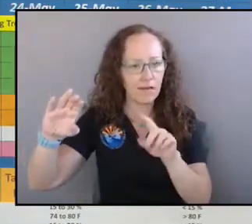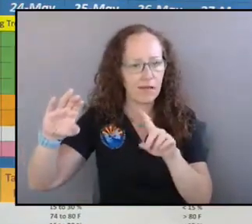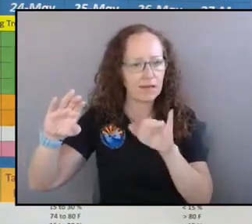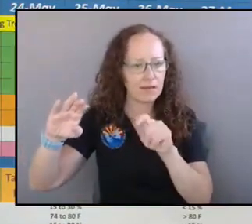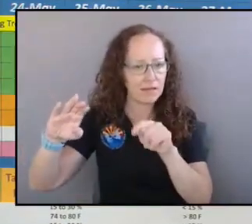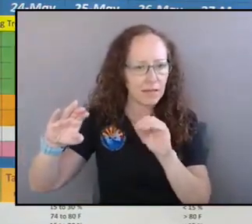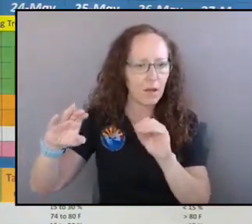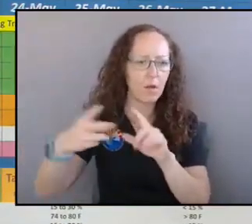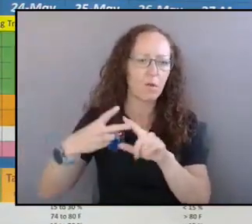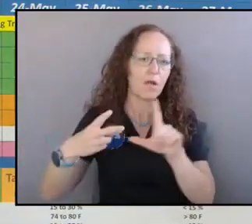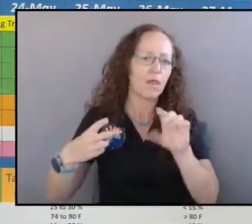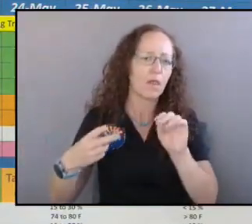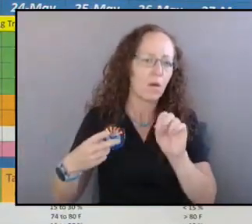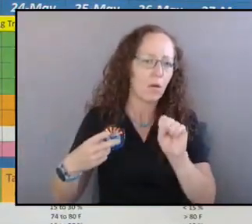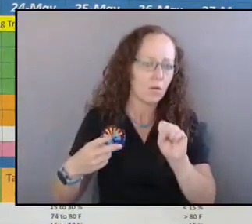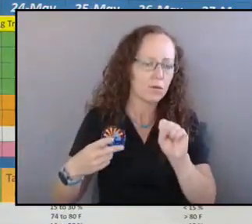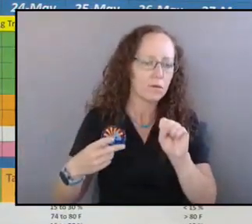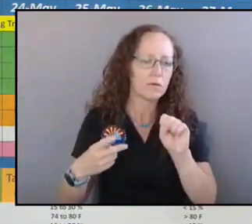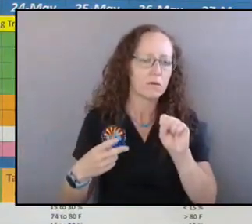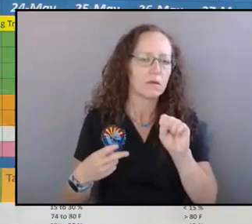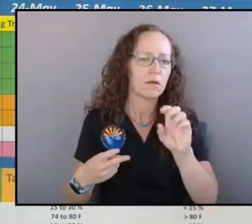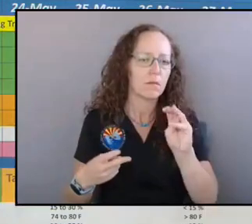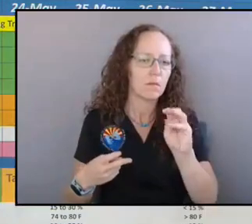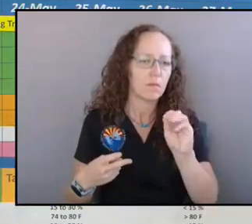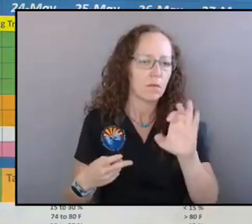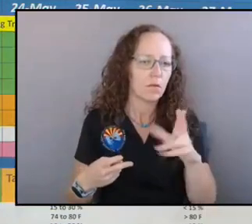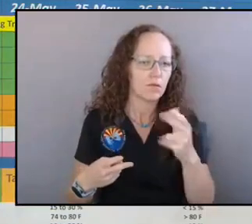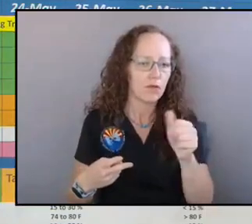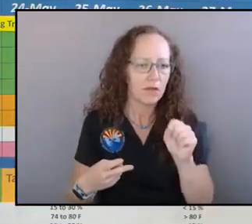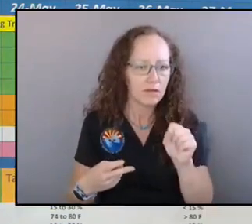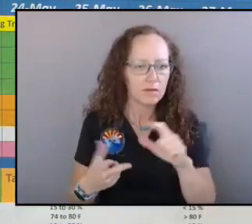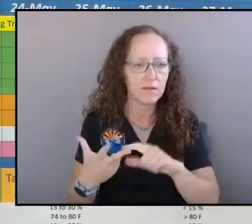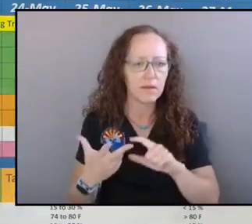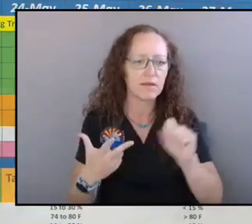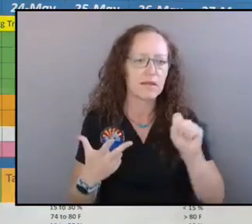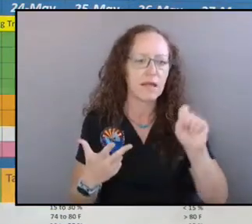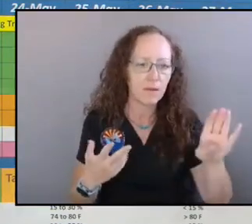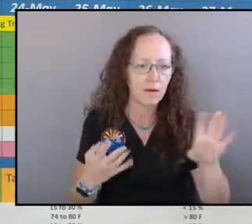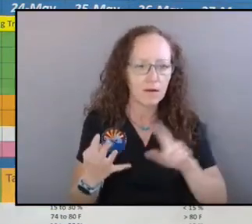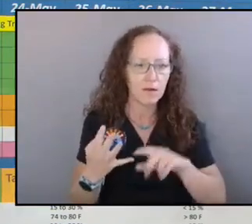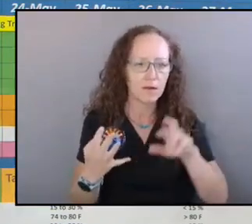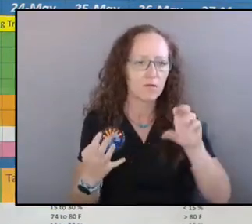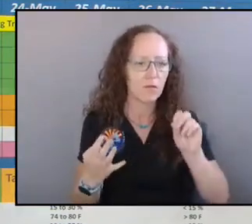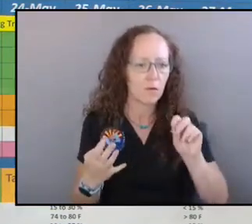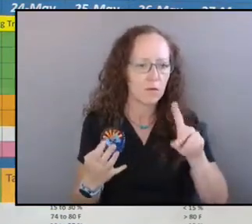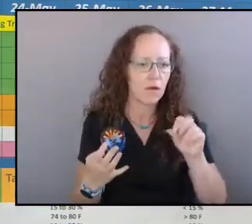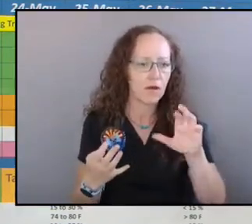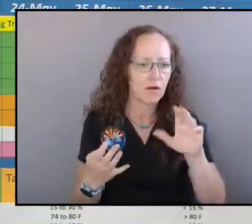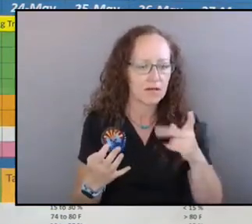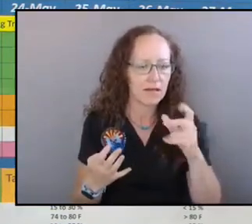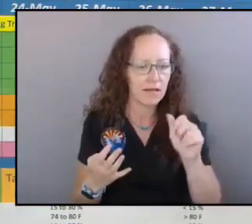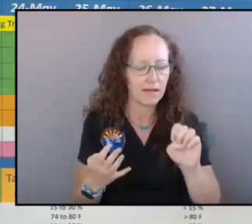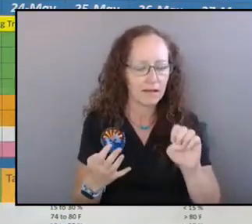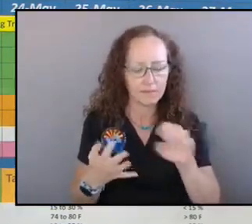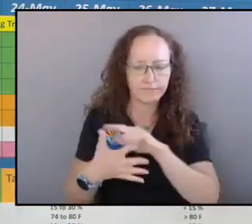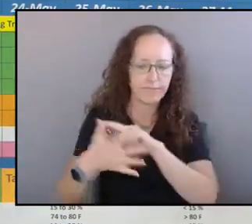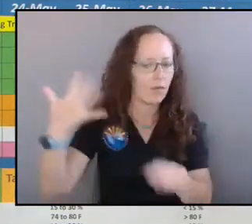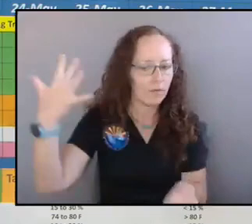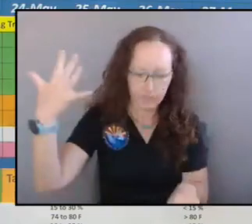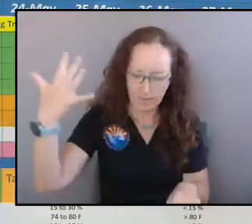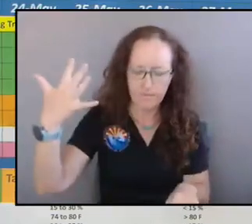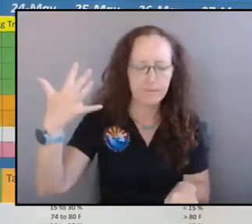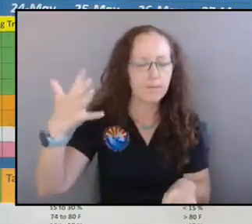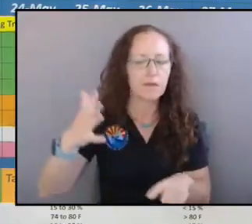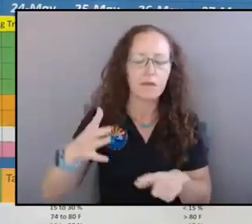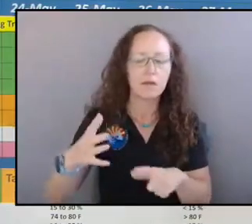Barbara, Rodarte, Llano de San Juan, and others be spared from the fire. So I'm asking everyone